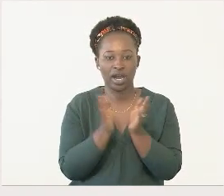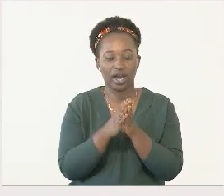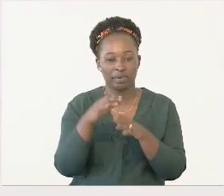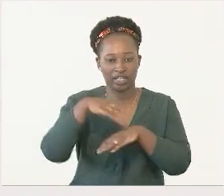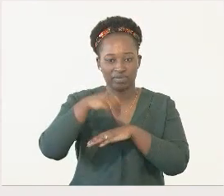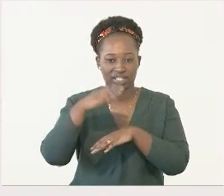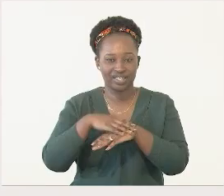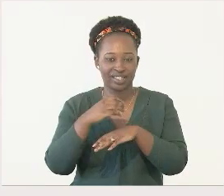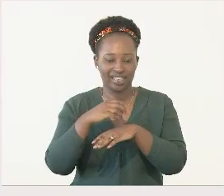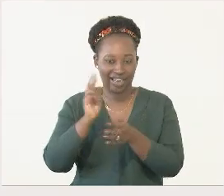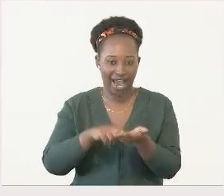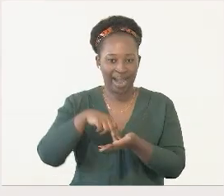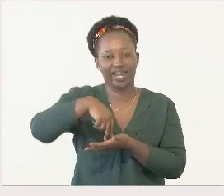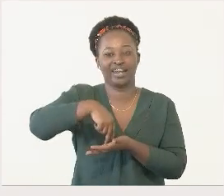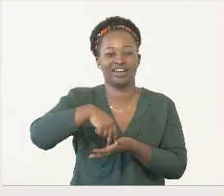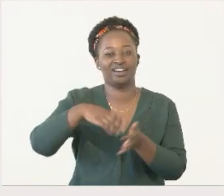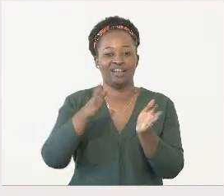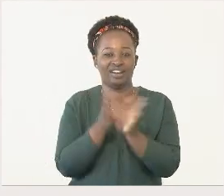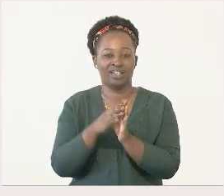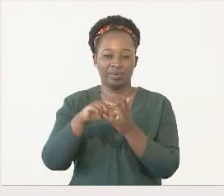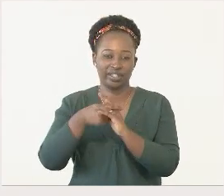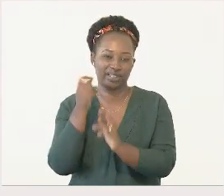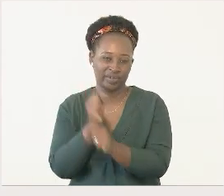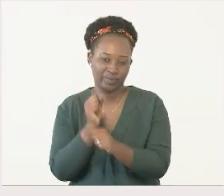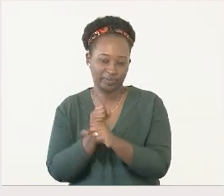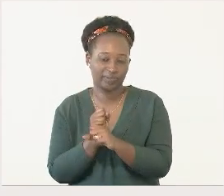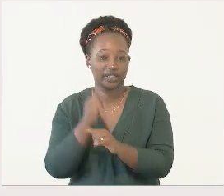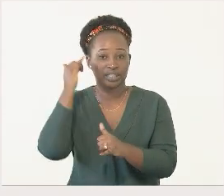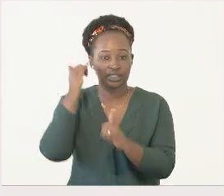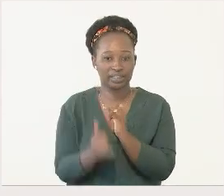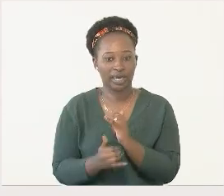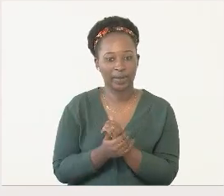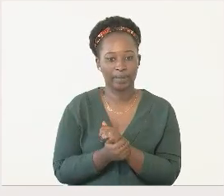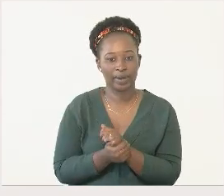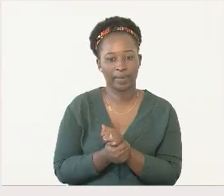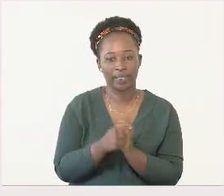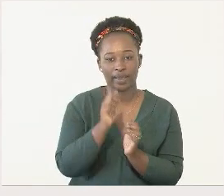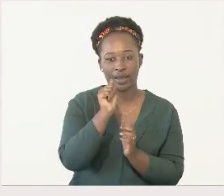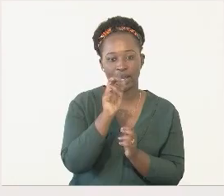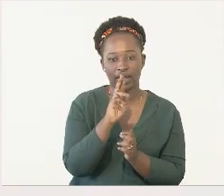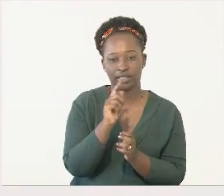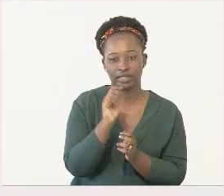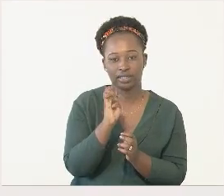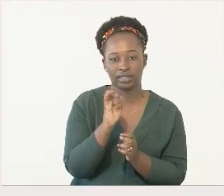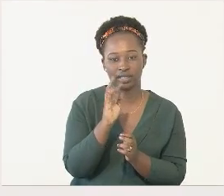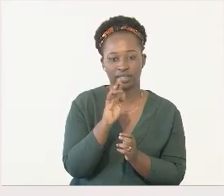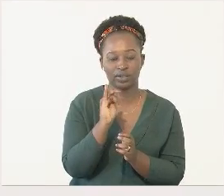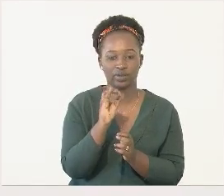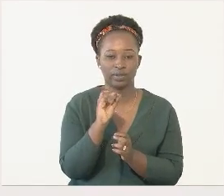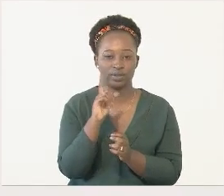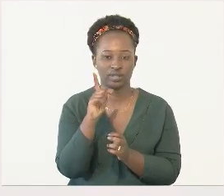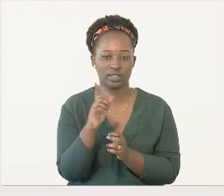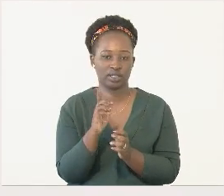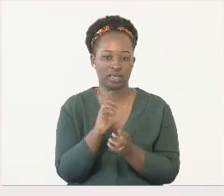ceases. And the last one is the arterioles dilate, the